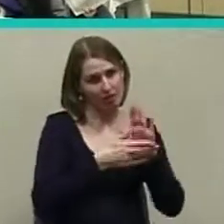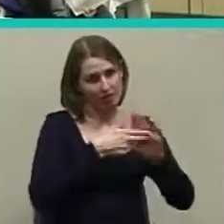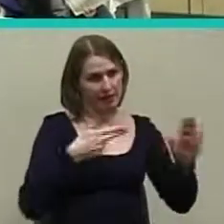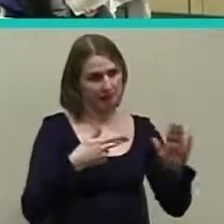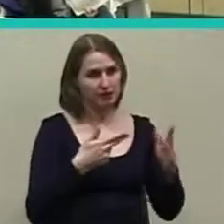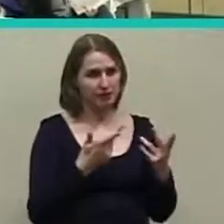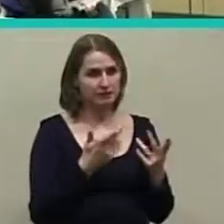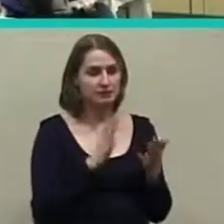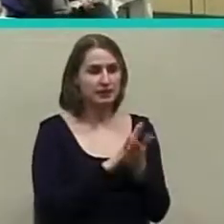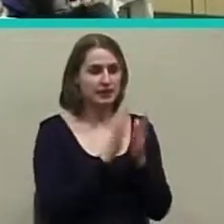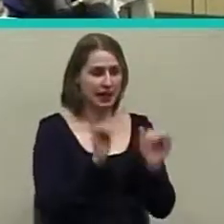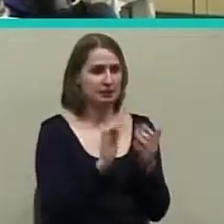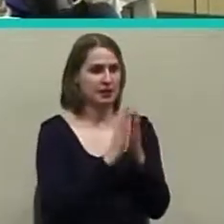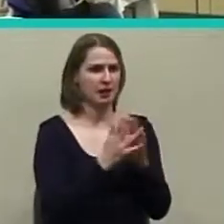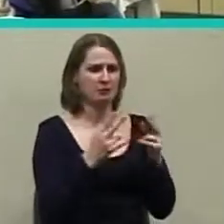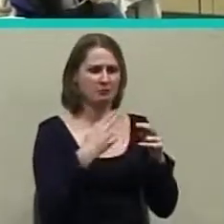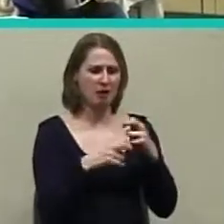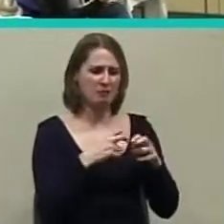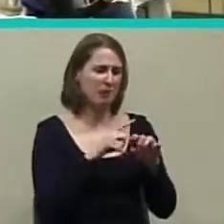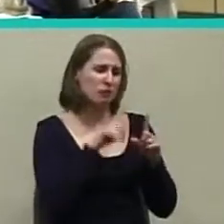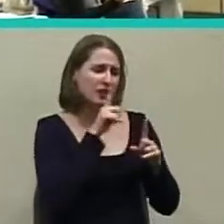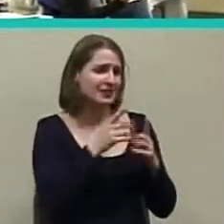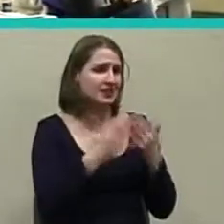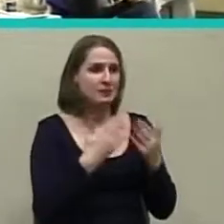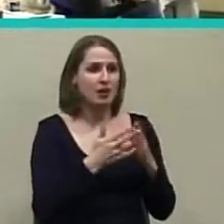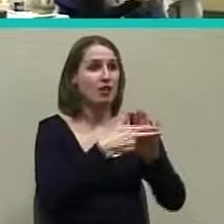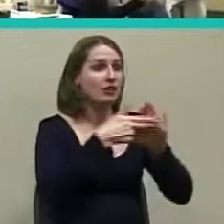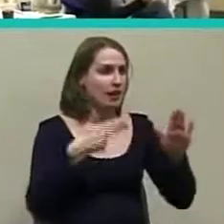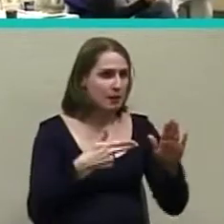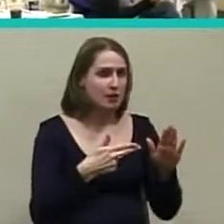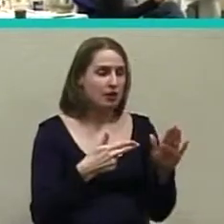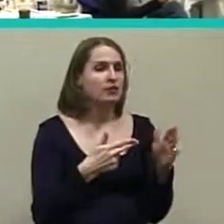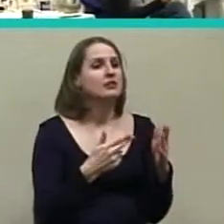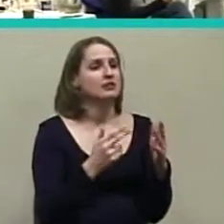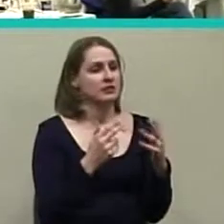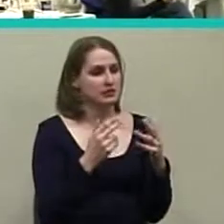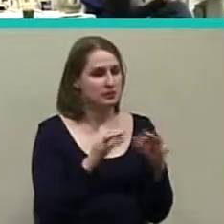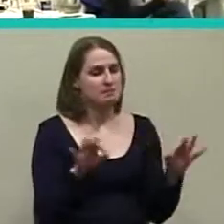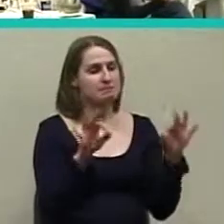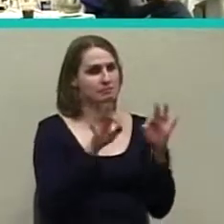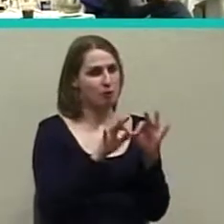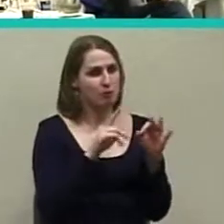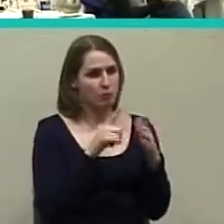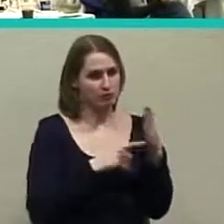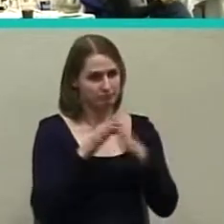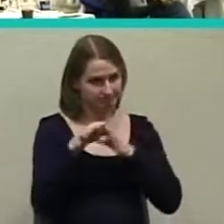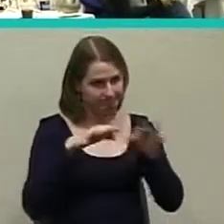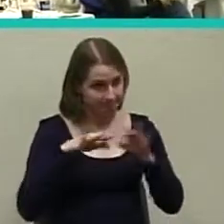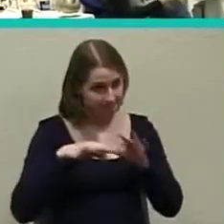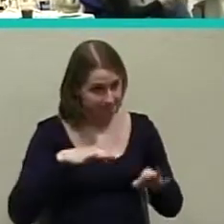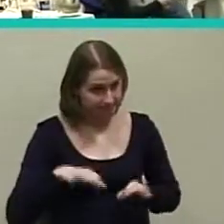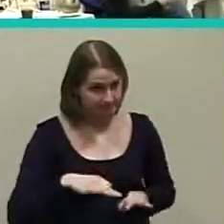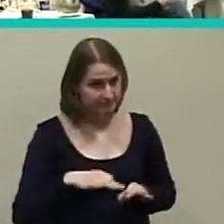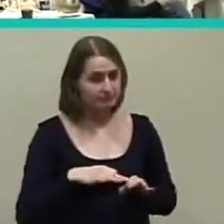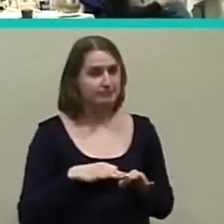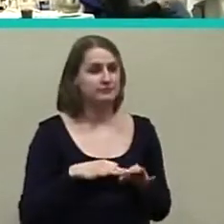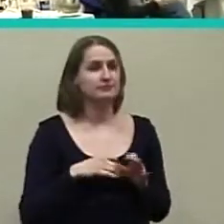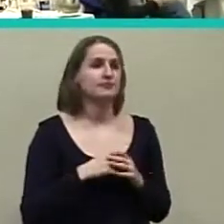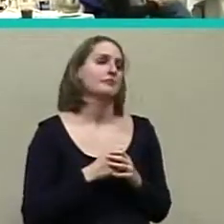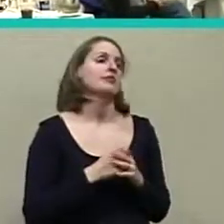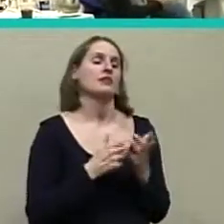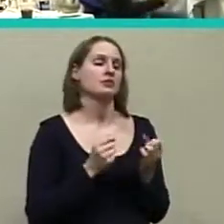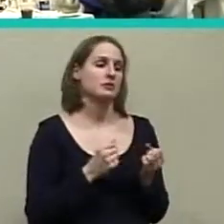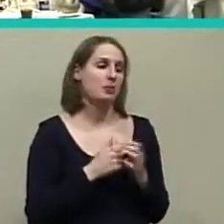what you label it. What matters is how are you operationally defining this? Does it capture the behavior we're after? So in many